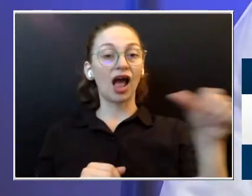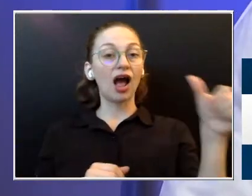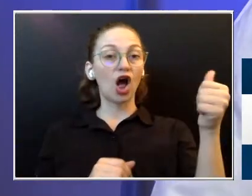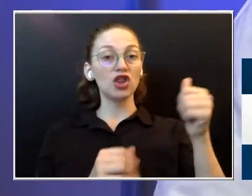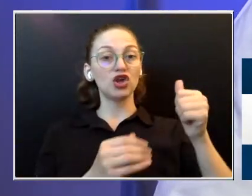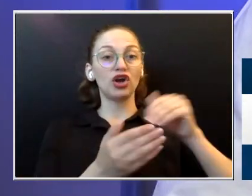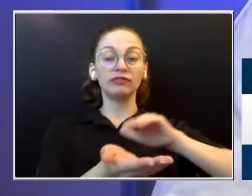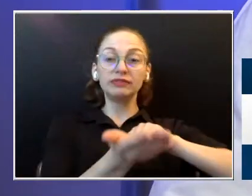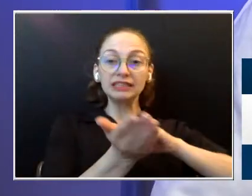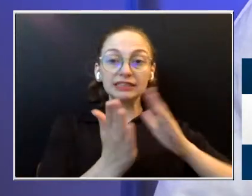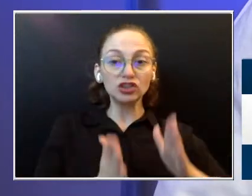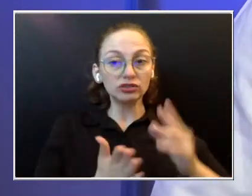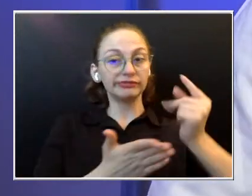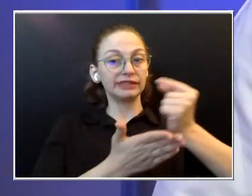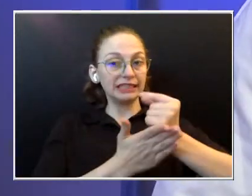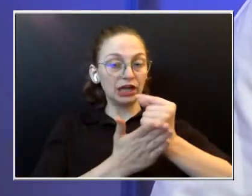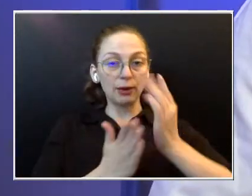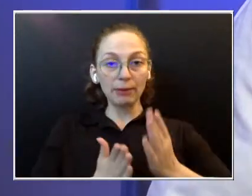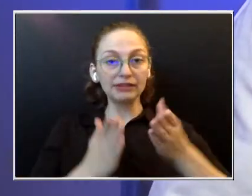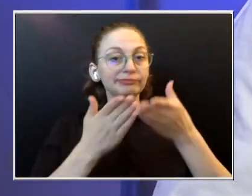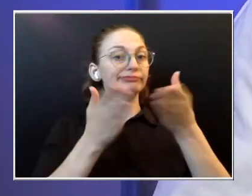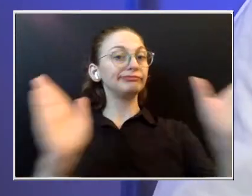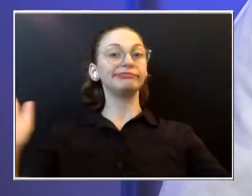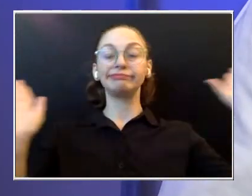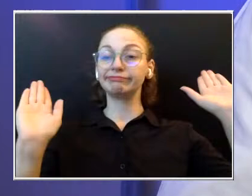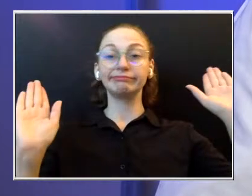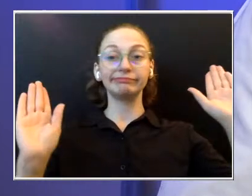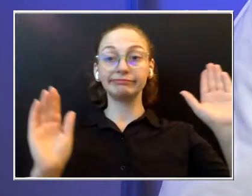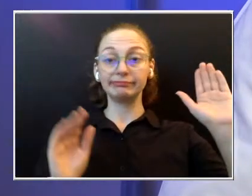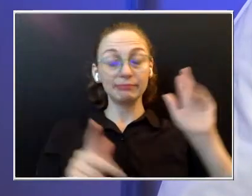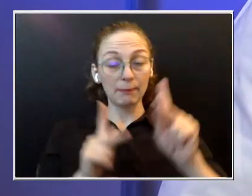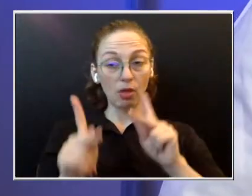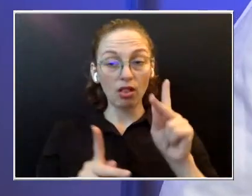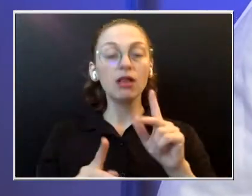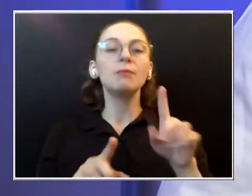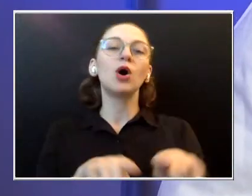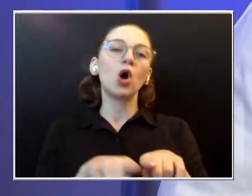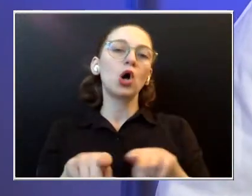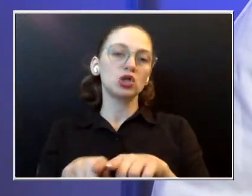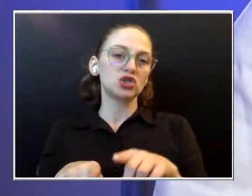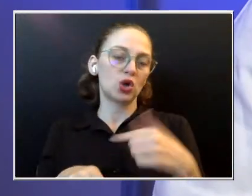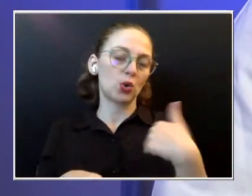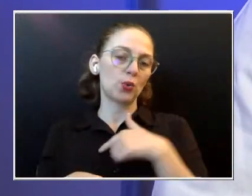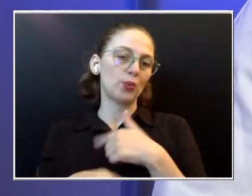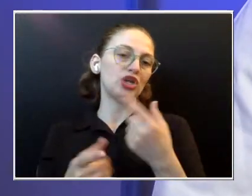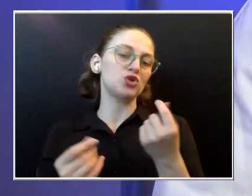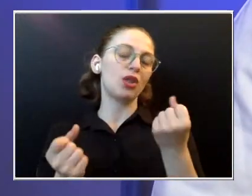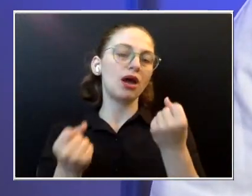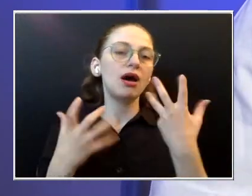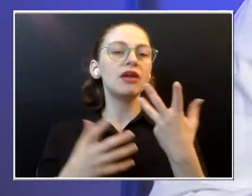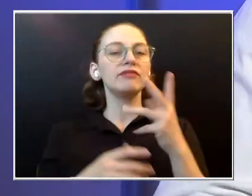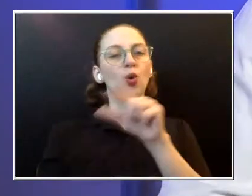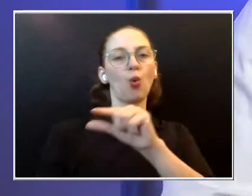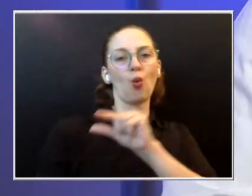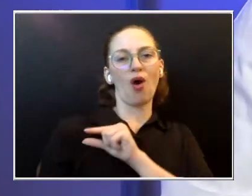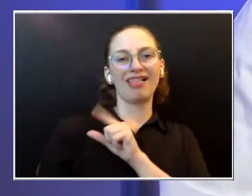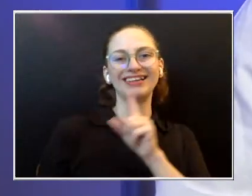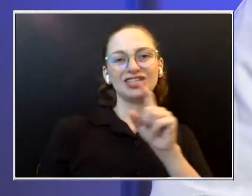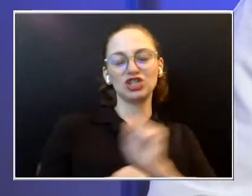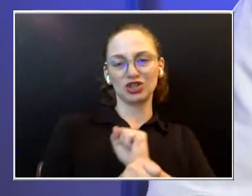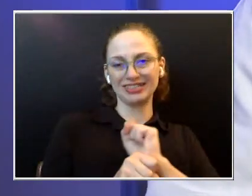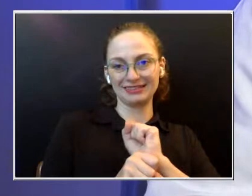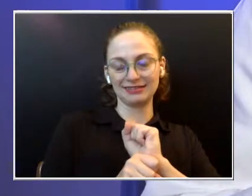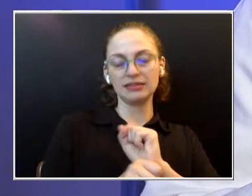therapists, and the general public. But also there's a lot of quality assurance that goes into our jobs, making sure that the treatment plans that are devised by our